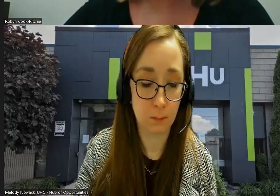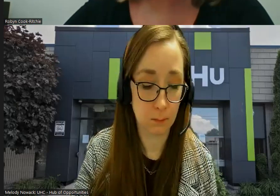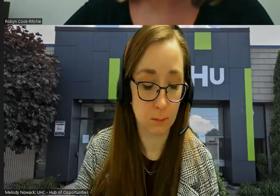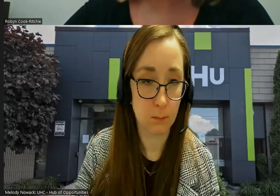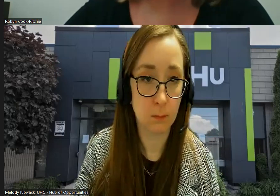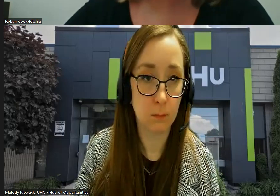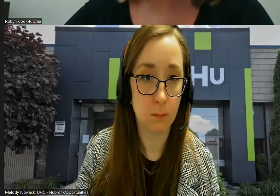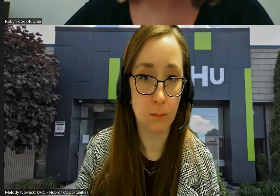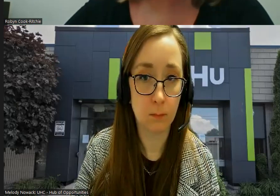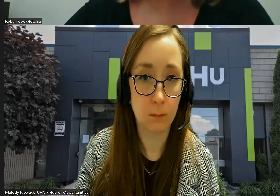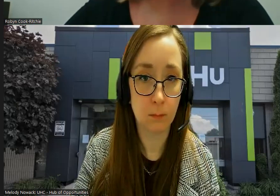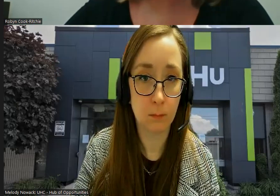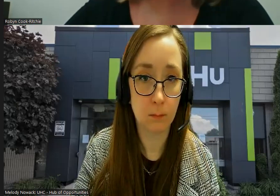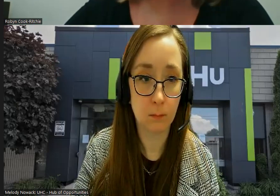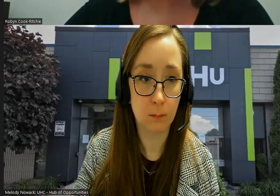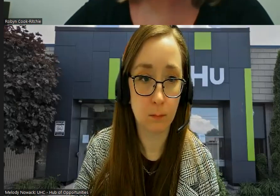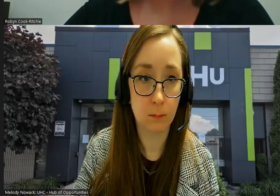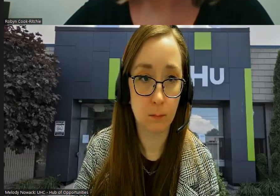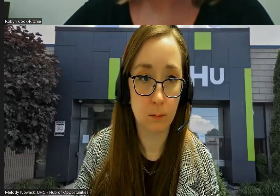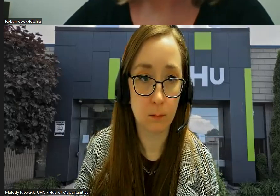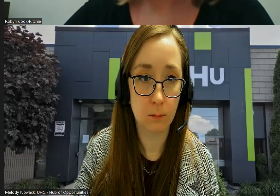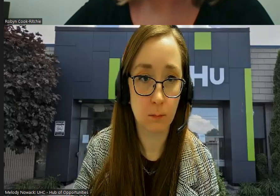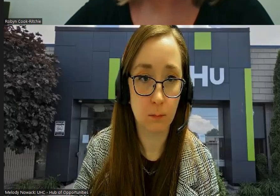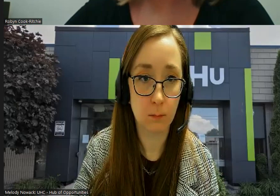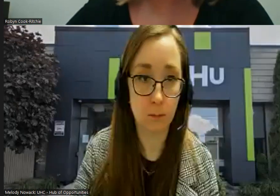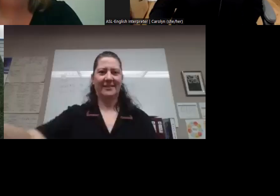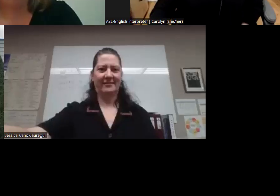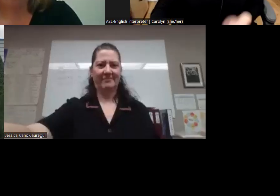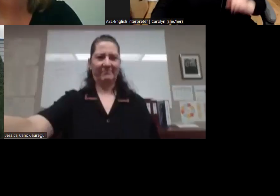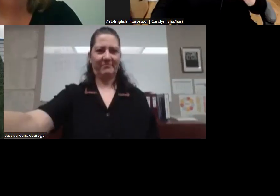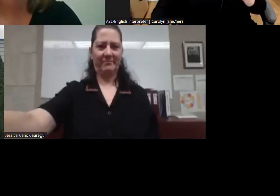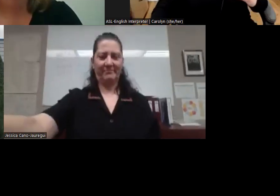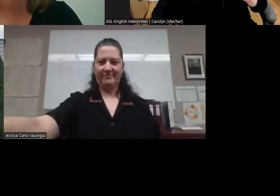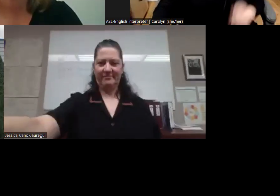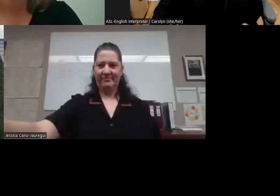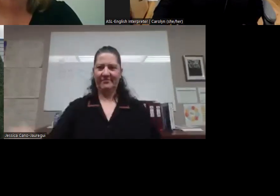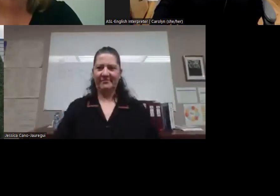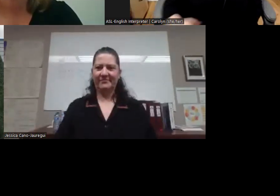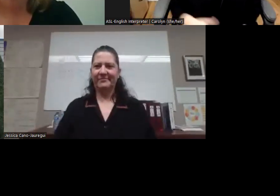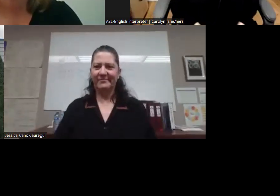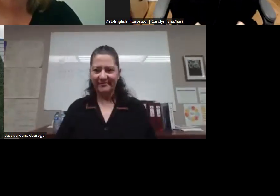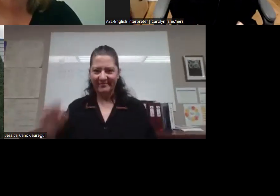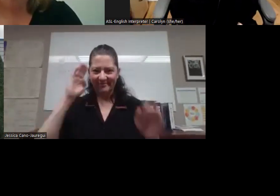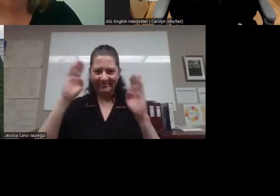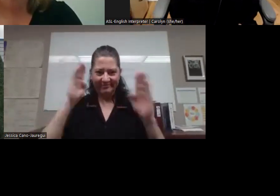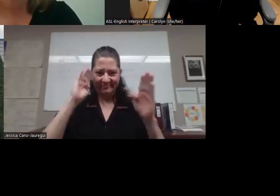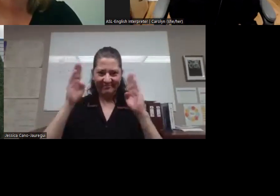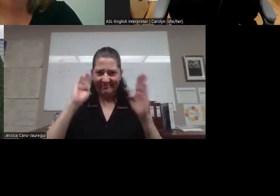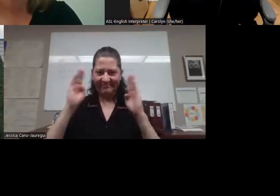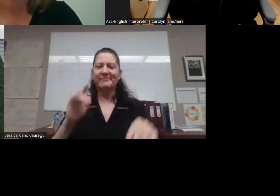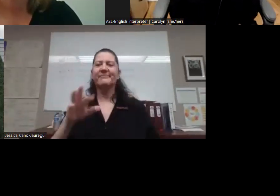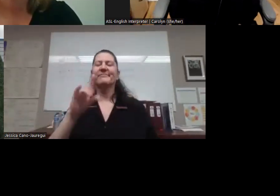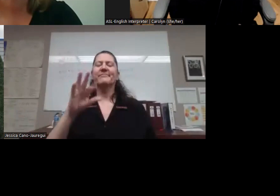you should be able to turn on your video now. There we go. Okay, finally.